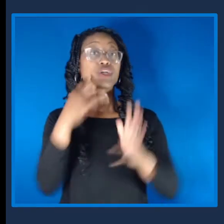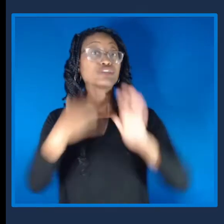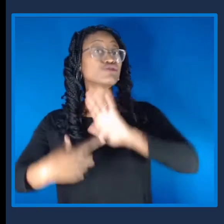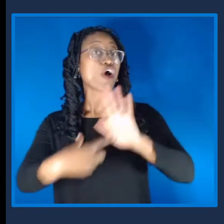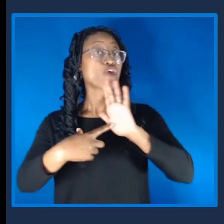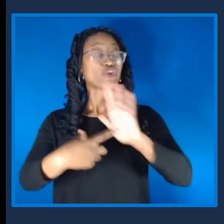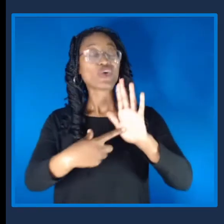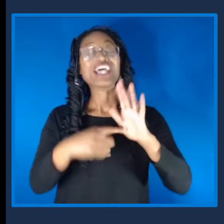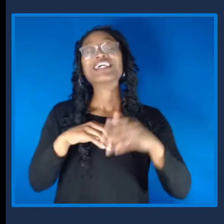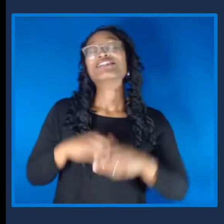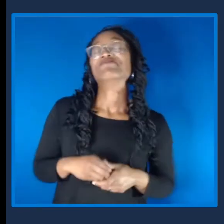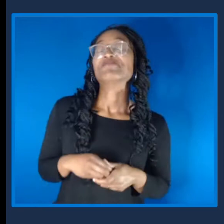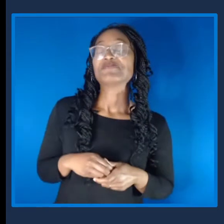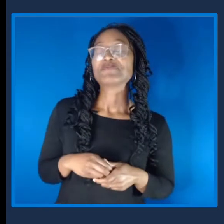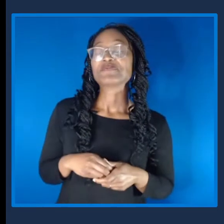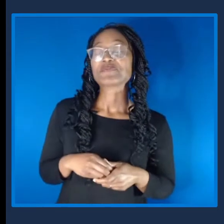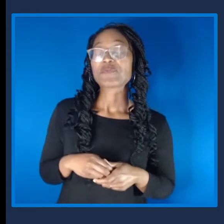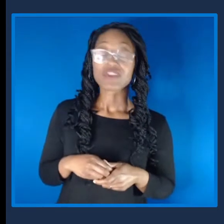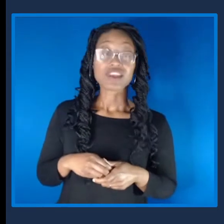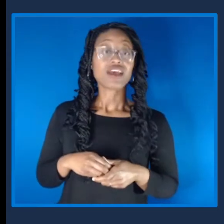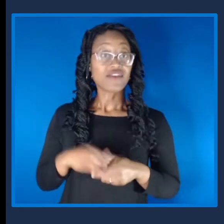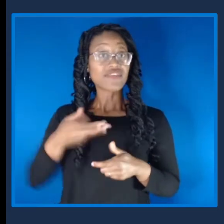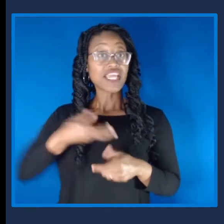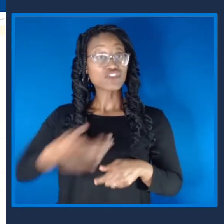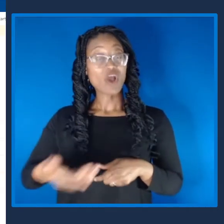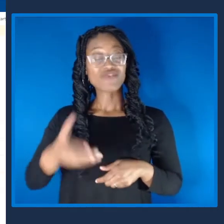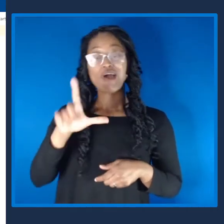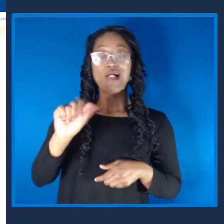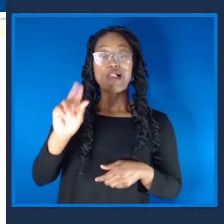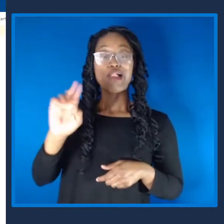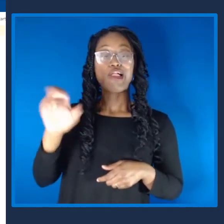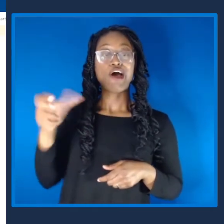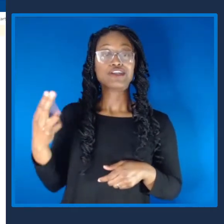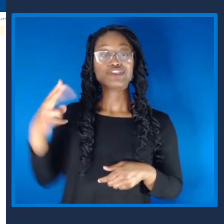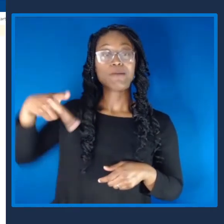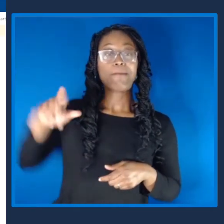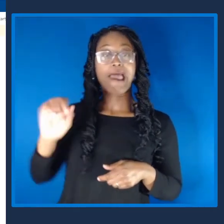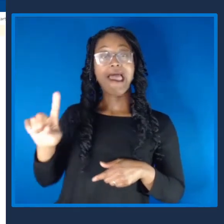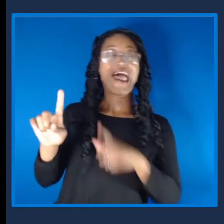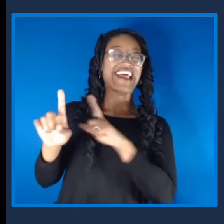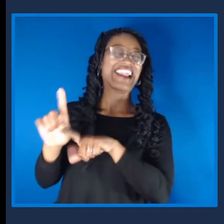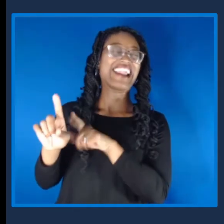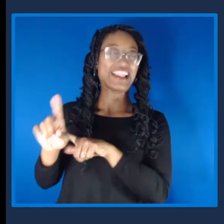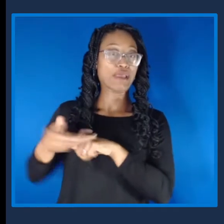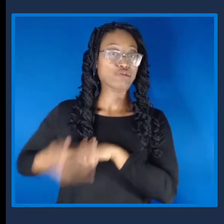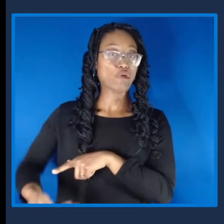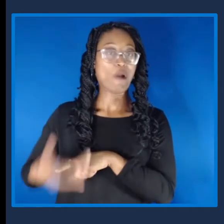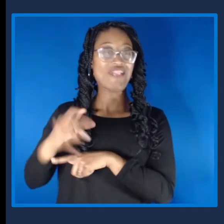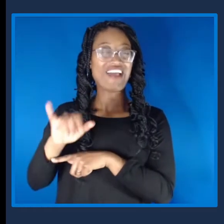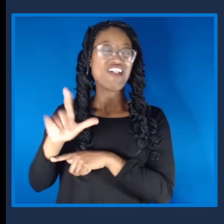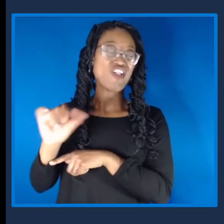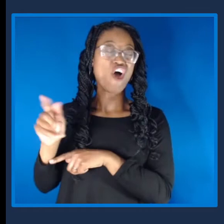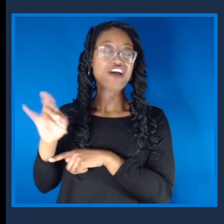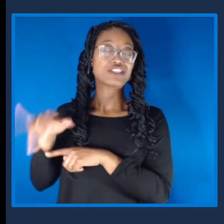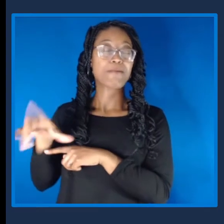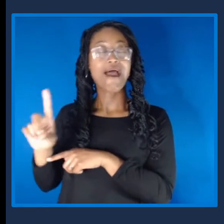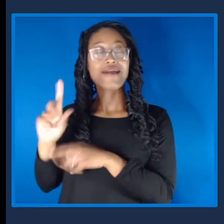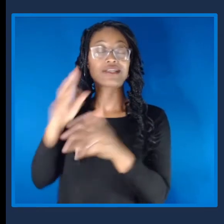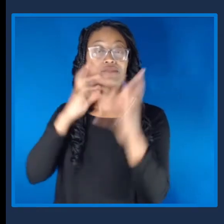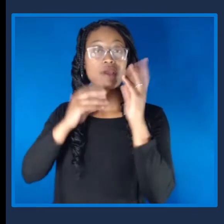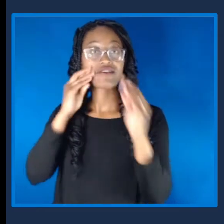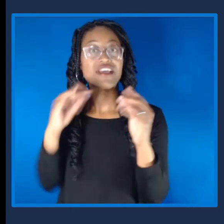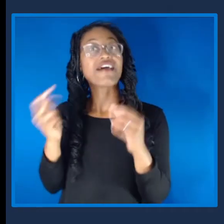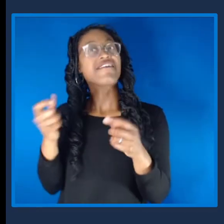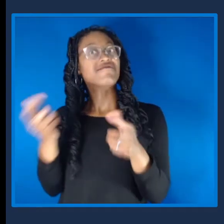is that the intro, the Launchpad experience. So FastPass is what gets you to those accessible